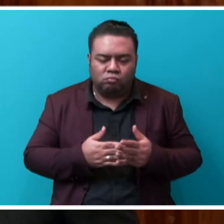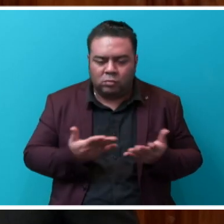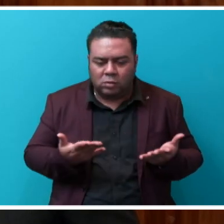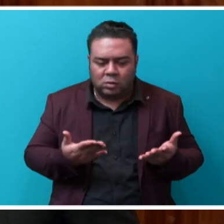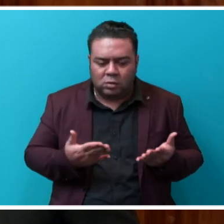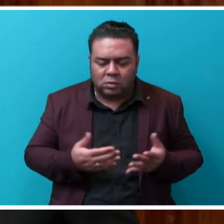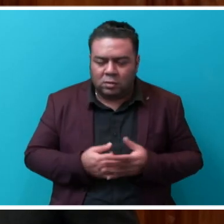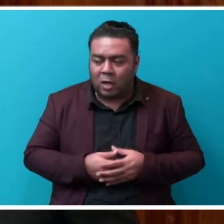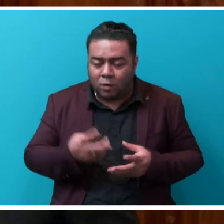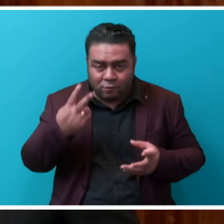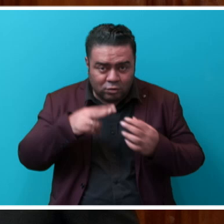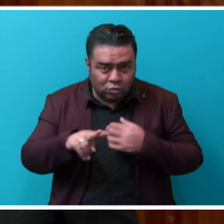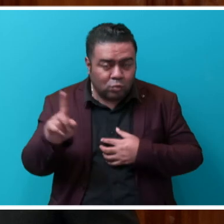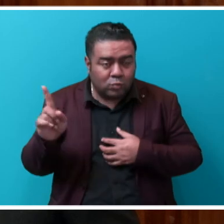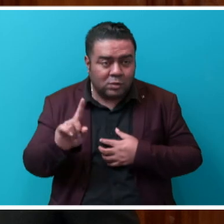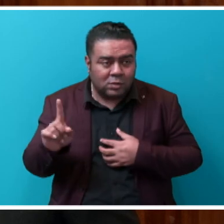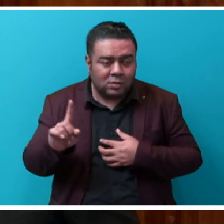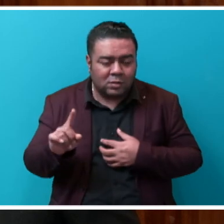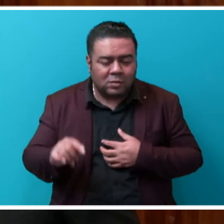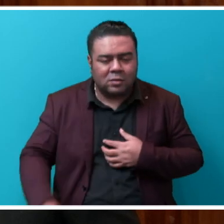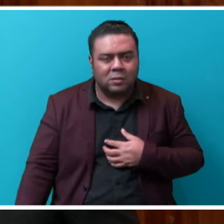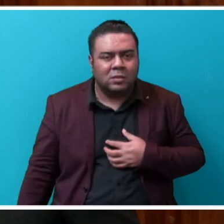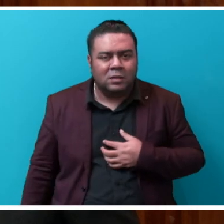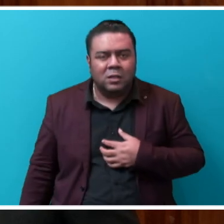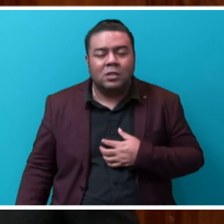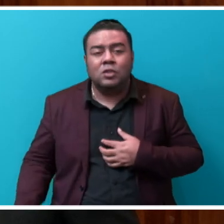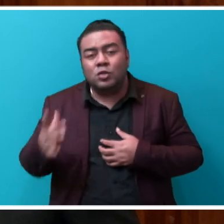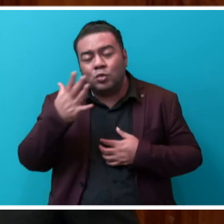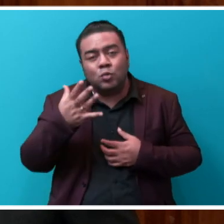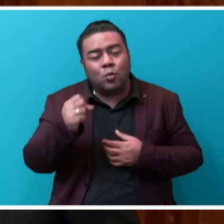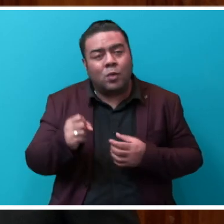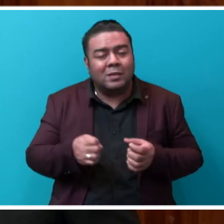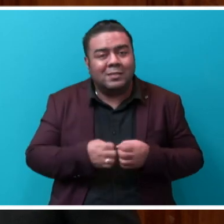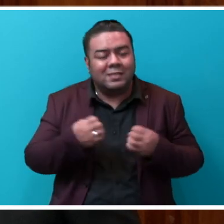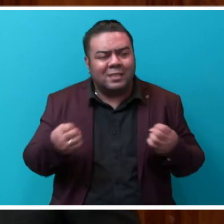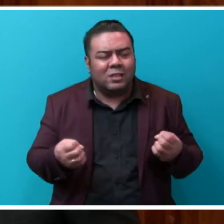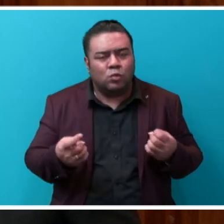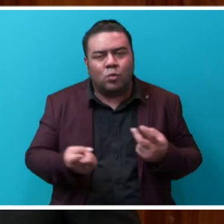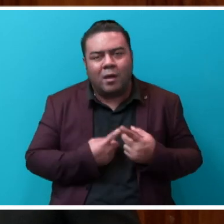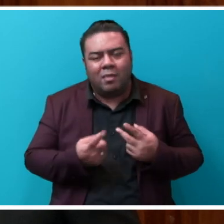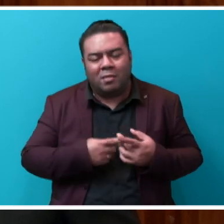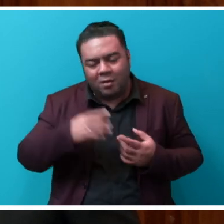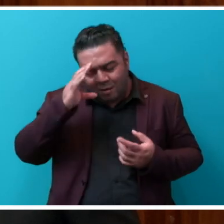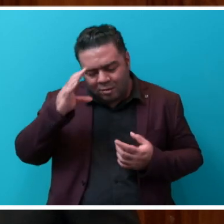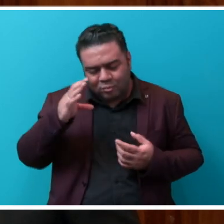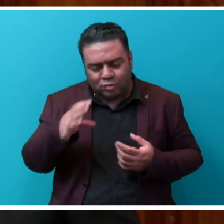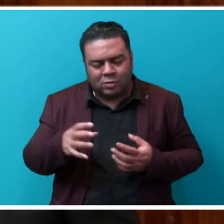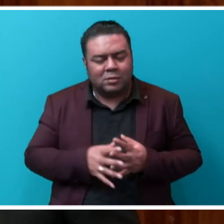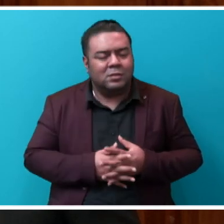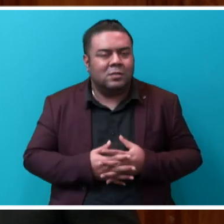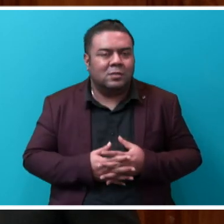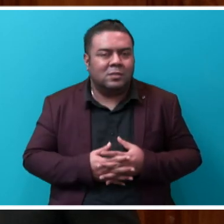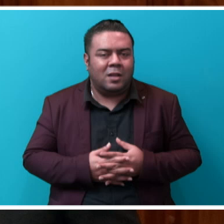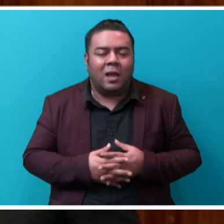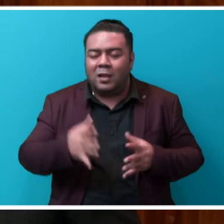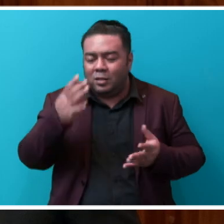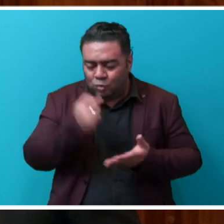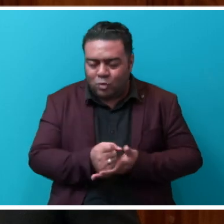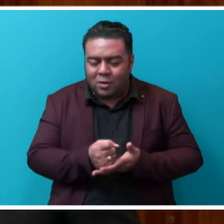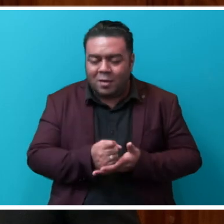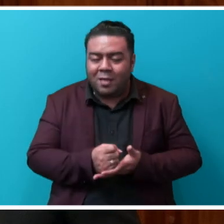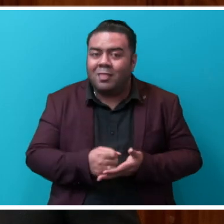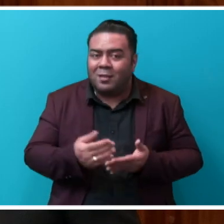Our vision, sir, Honorable Speaker, is to expand to other countries, as I have mentioned, and ensure that